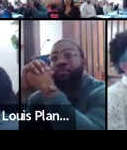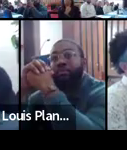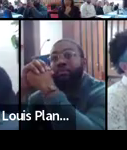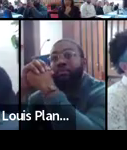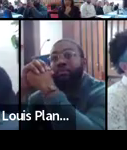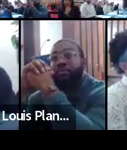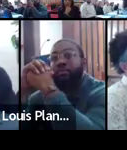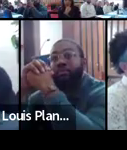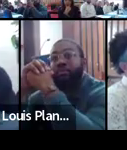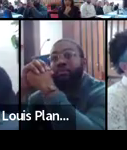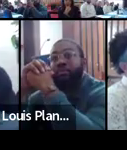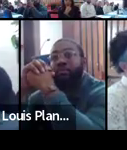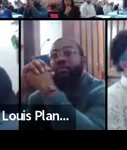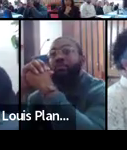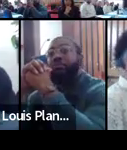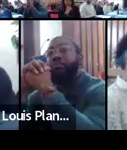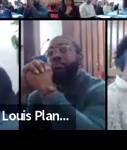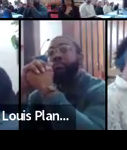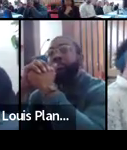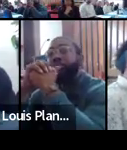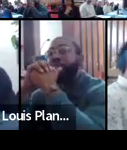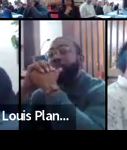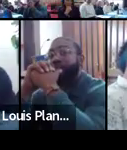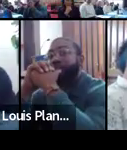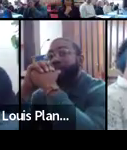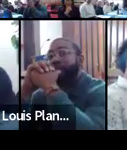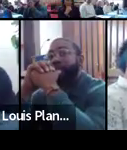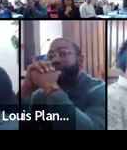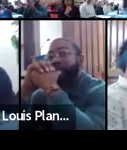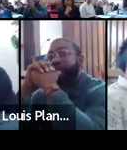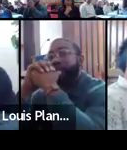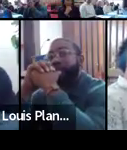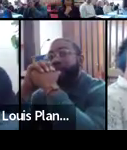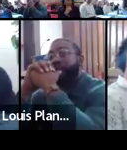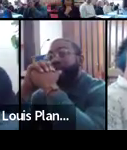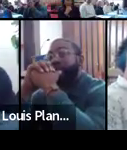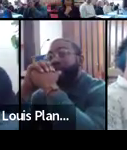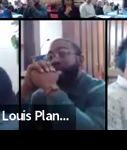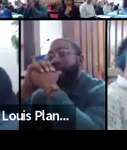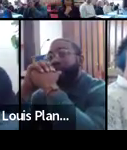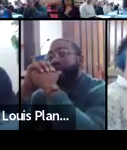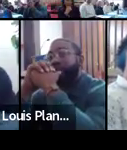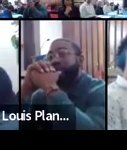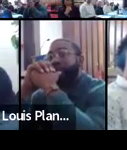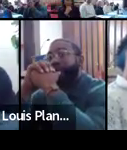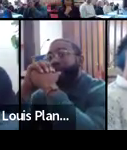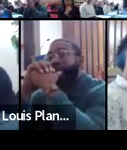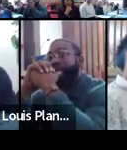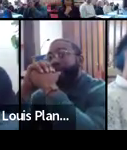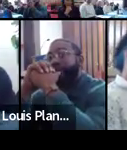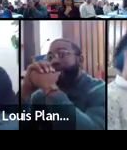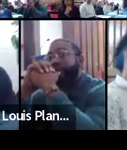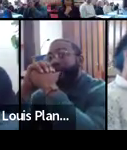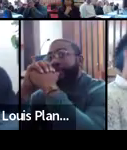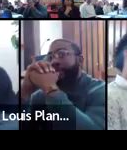the country. So there's always a lot of meetings. There was a job I was at. We had meetings on what we were going to have the next